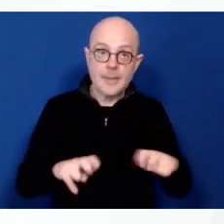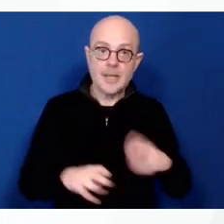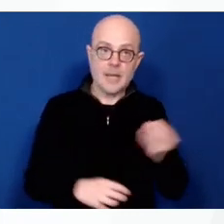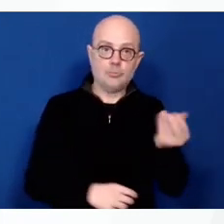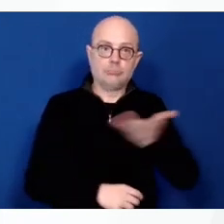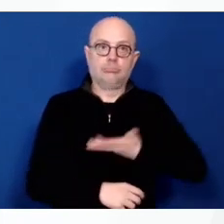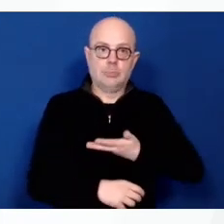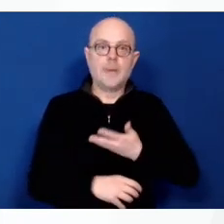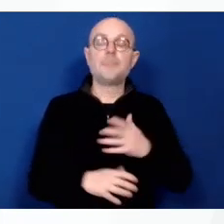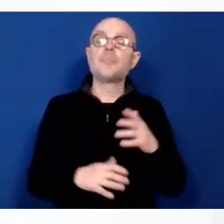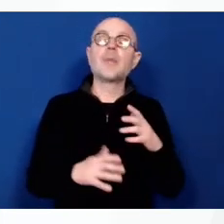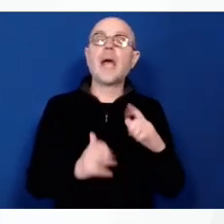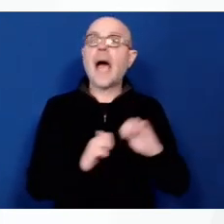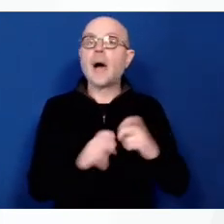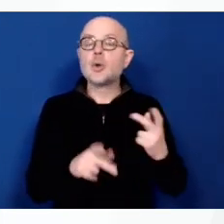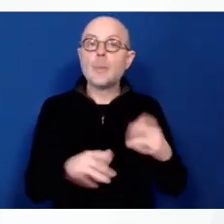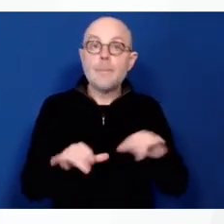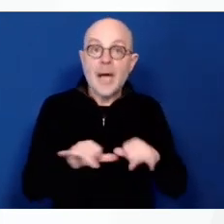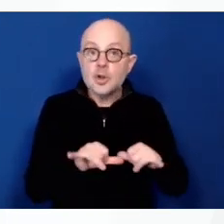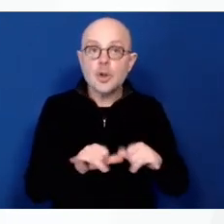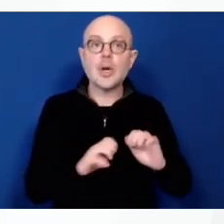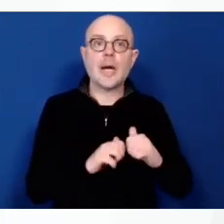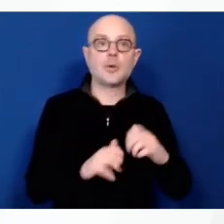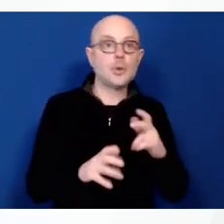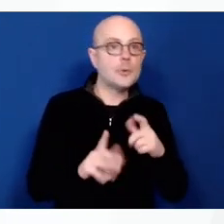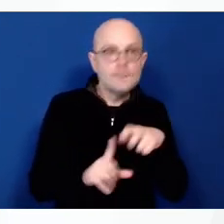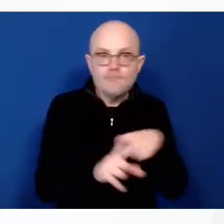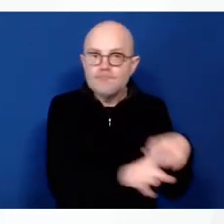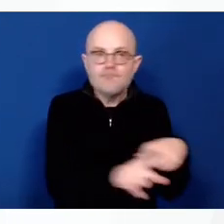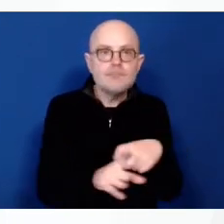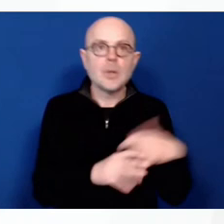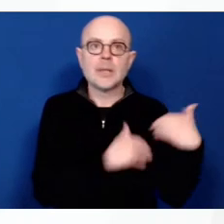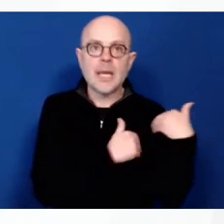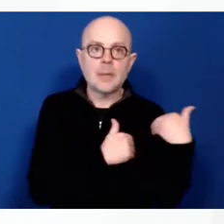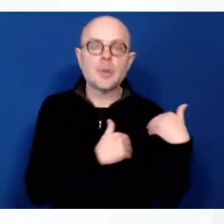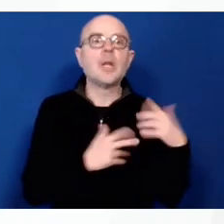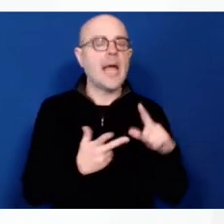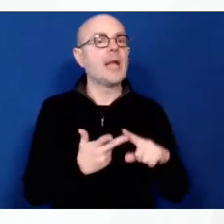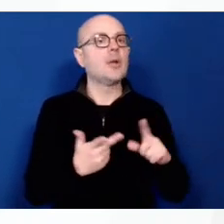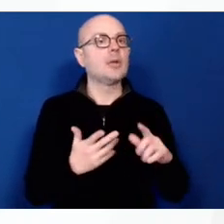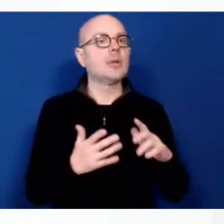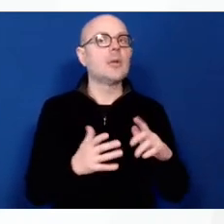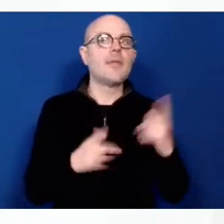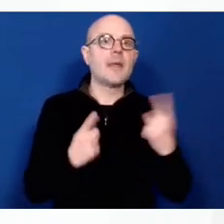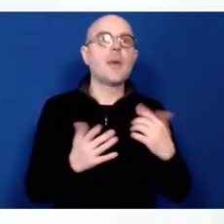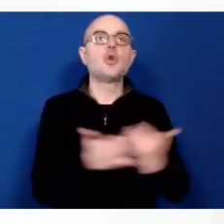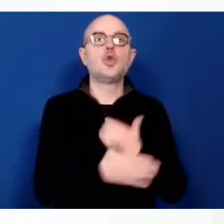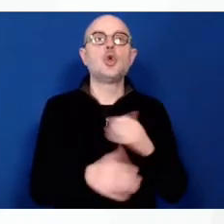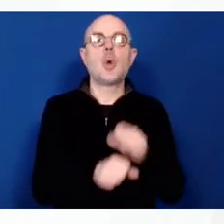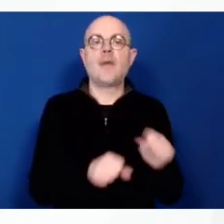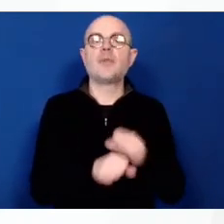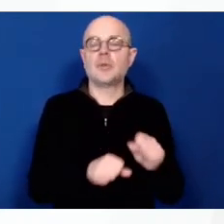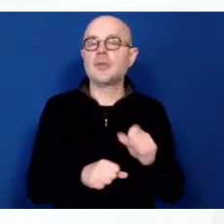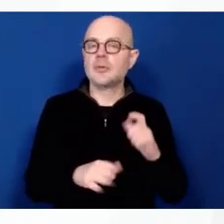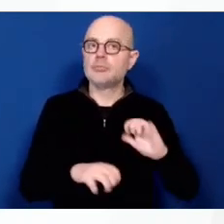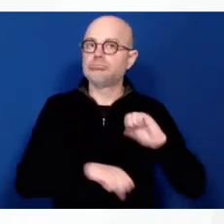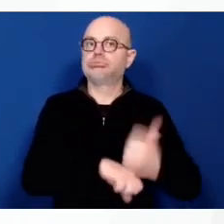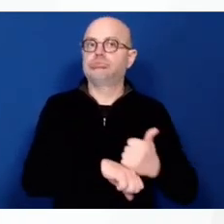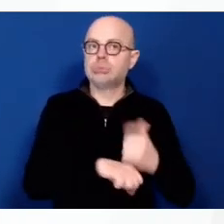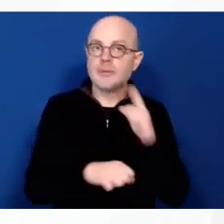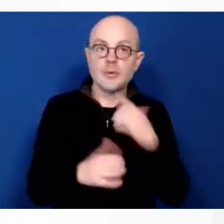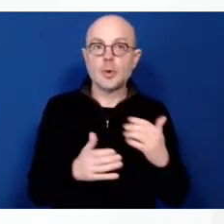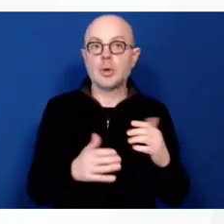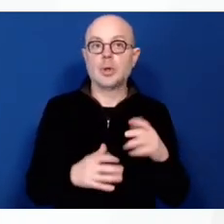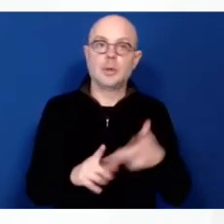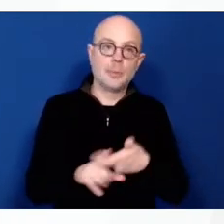accountability metrics and exit interviews, and also new efforts we're going to make in faculty orientation and mentoring.